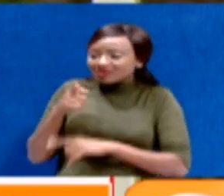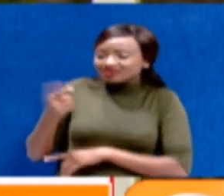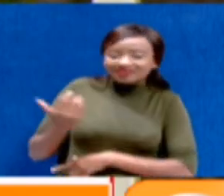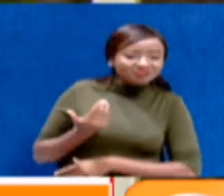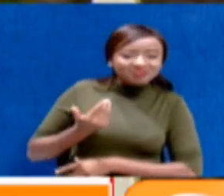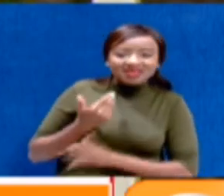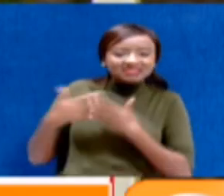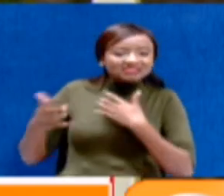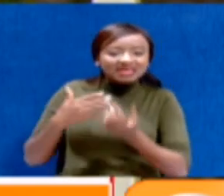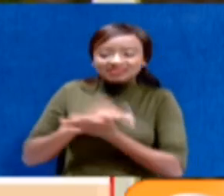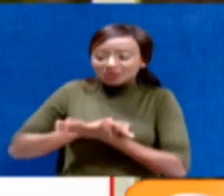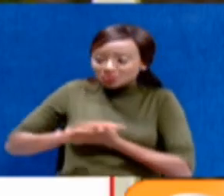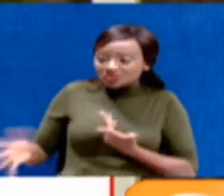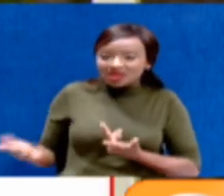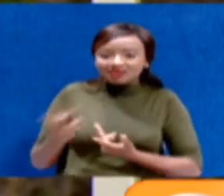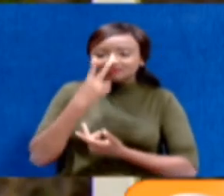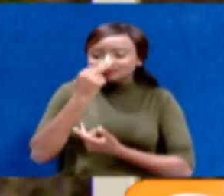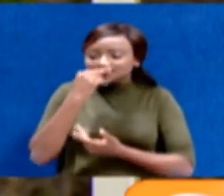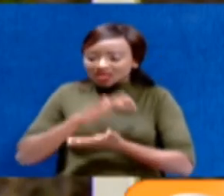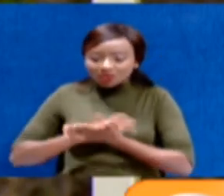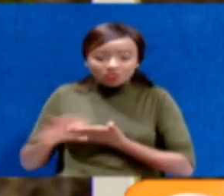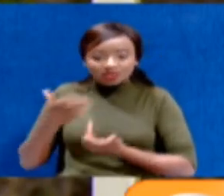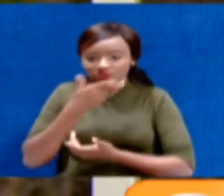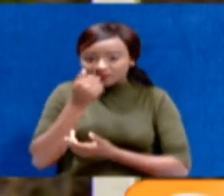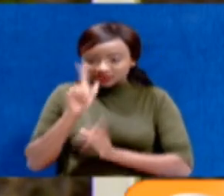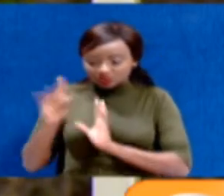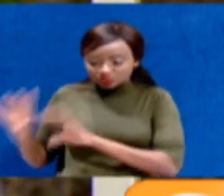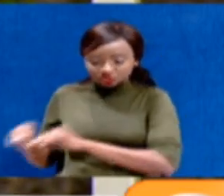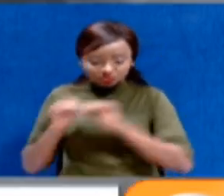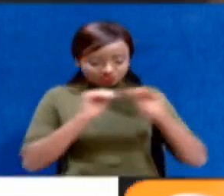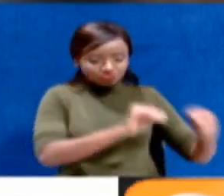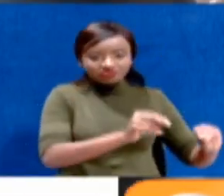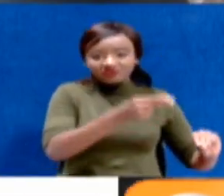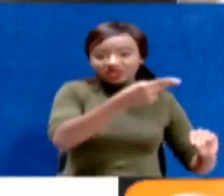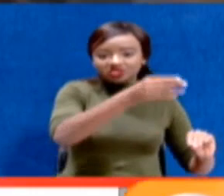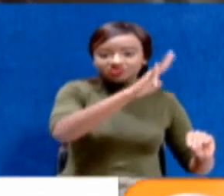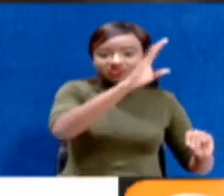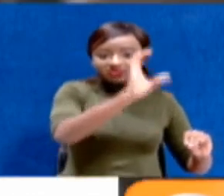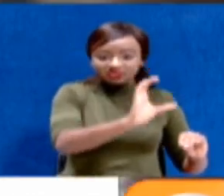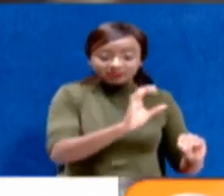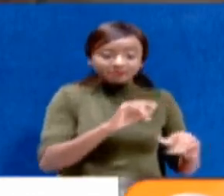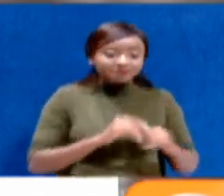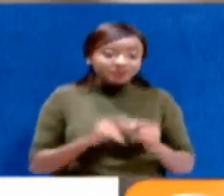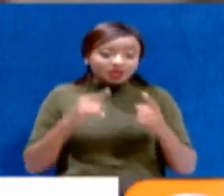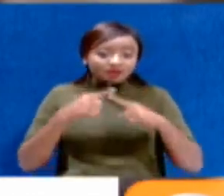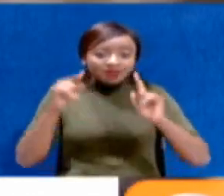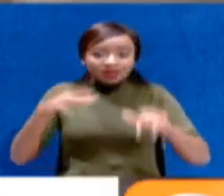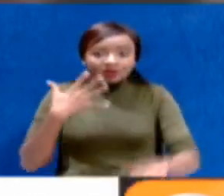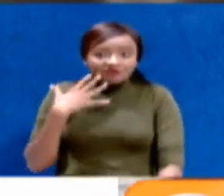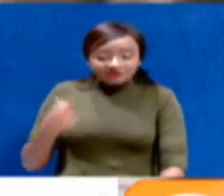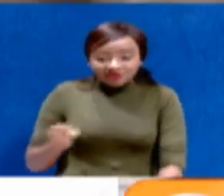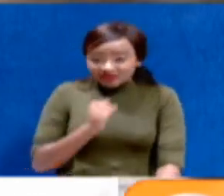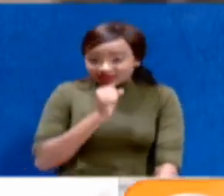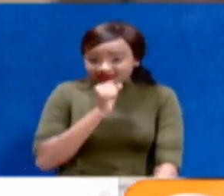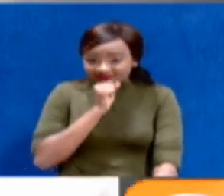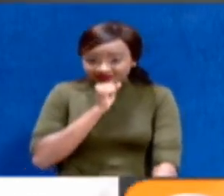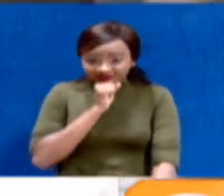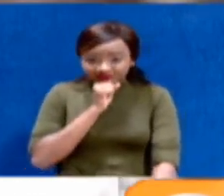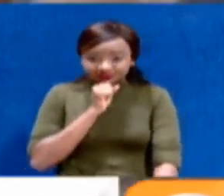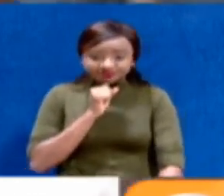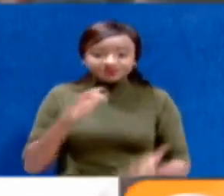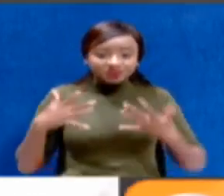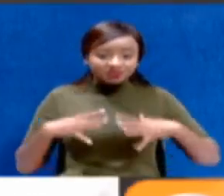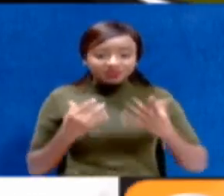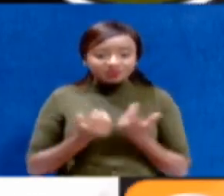facility. You can be able to manage them in a home-based isolation facility. So far, 550 mild and